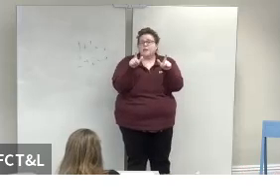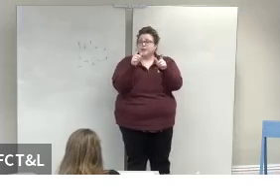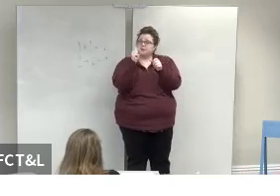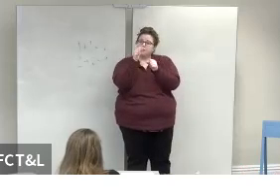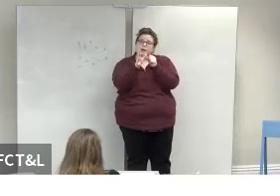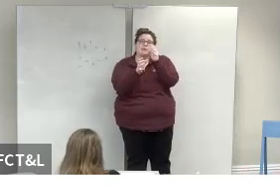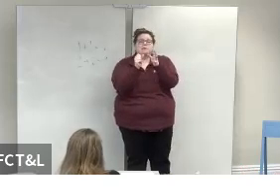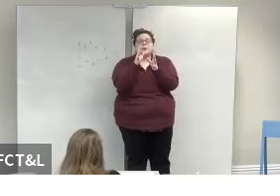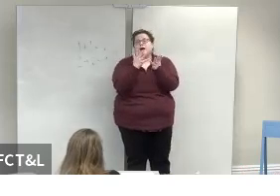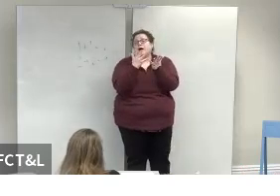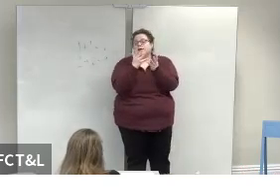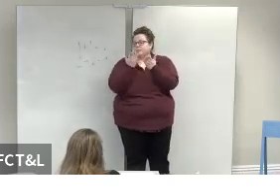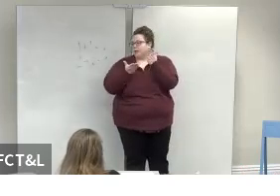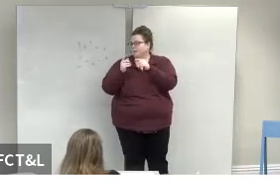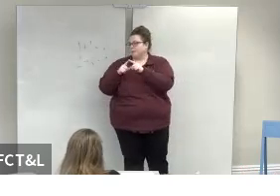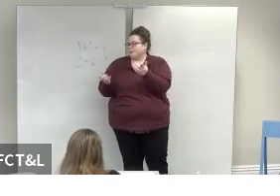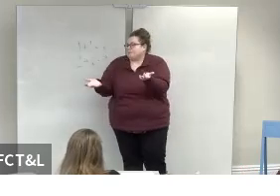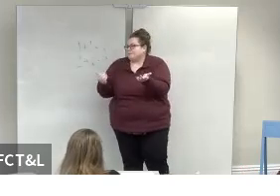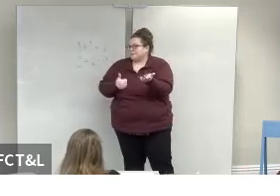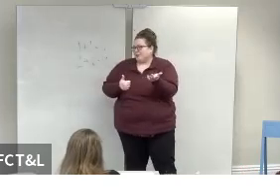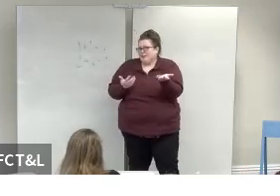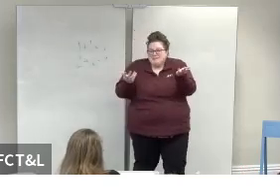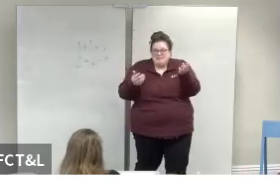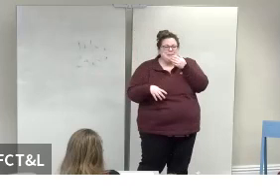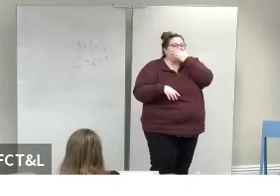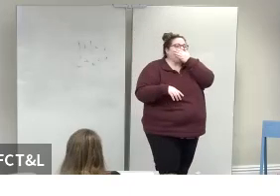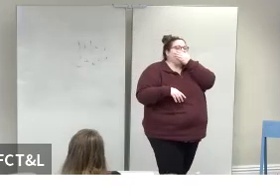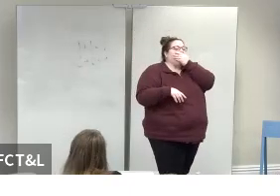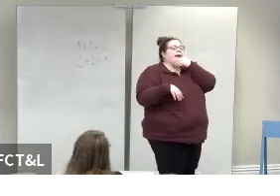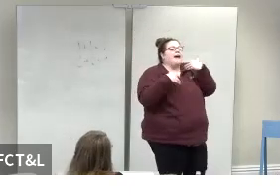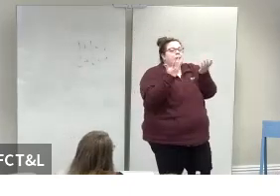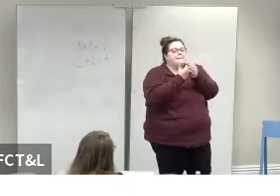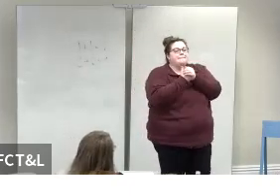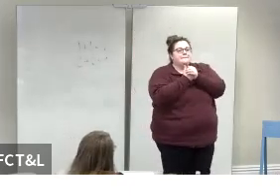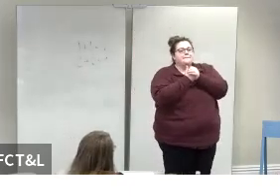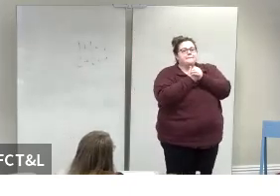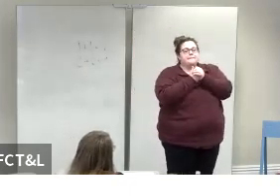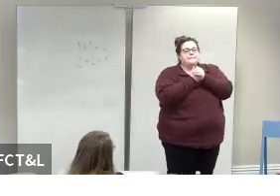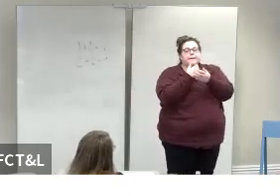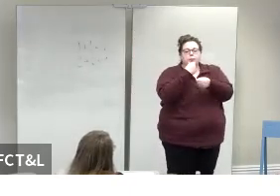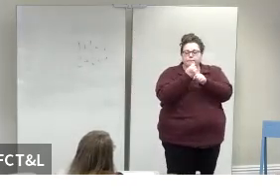student. A lot of times people will say, oh, it's such a pretty language